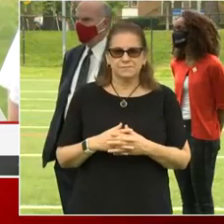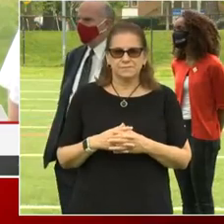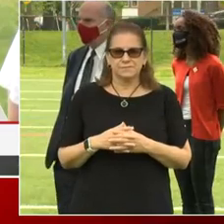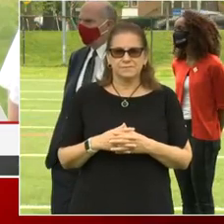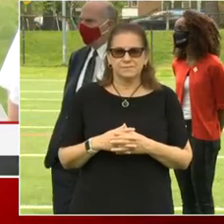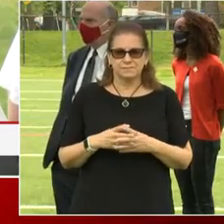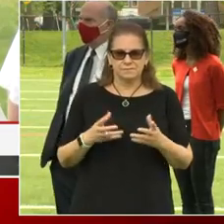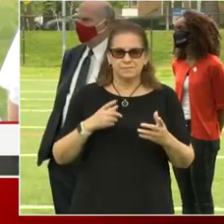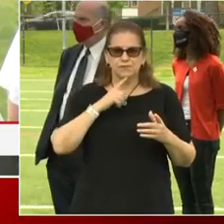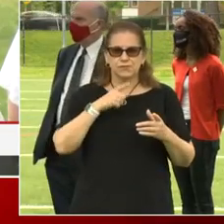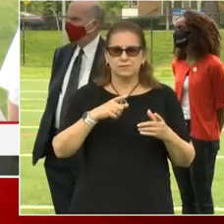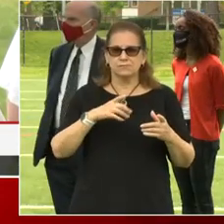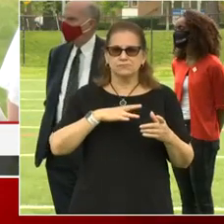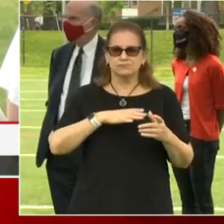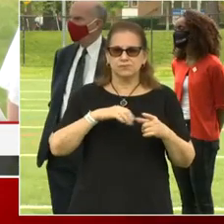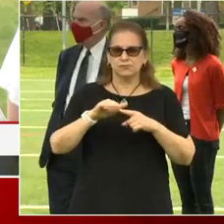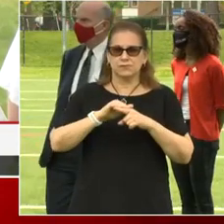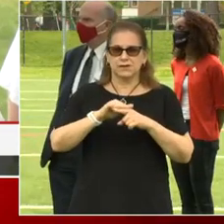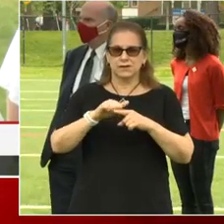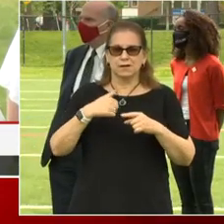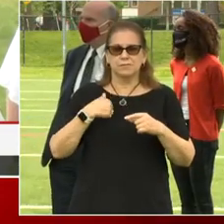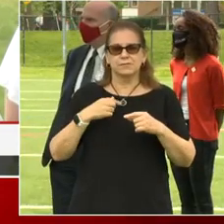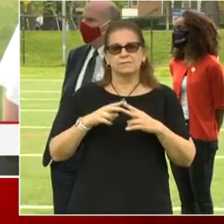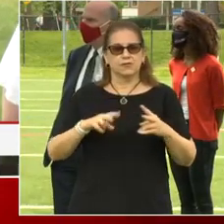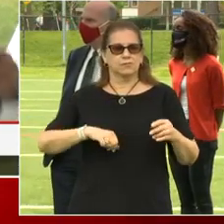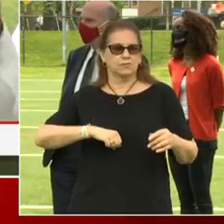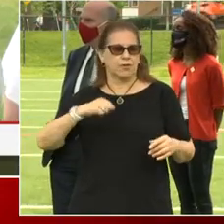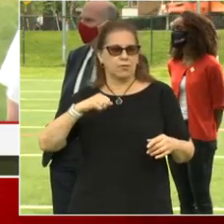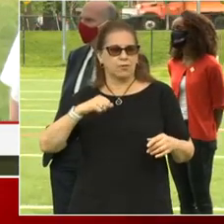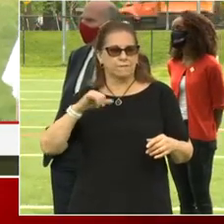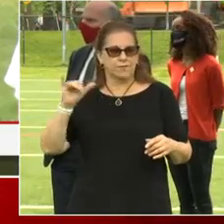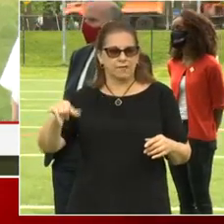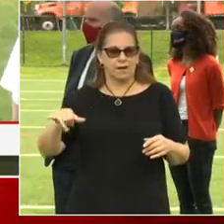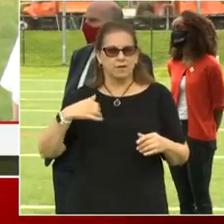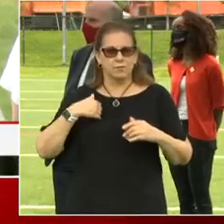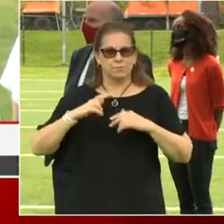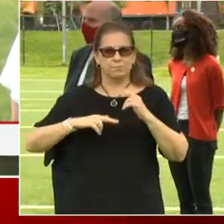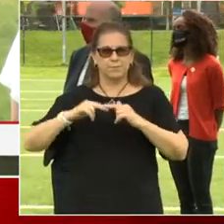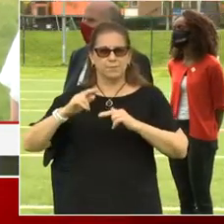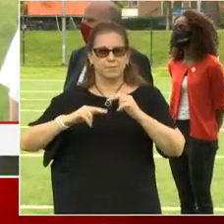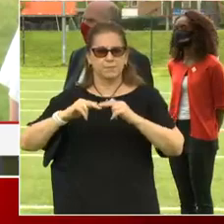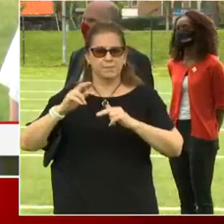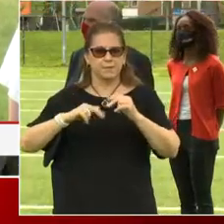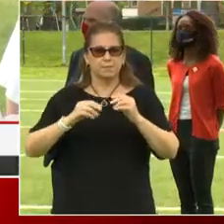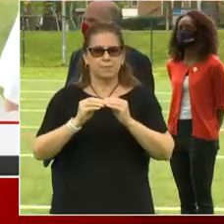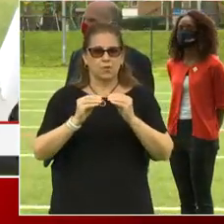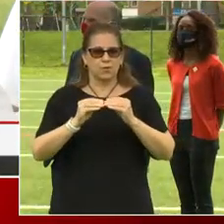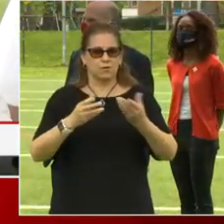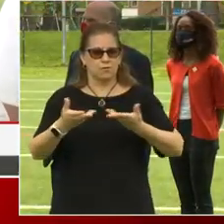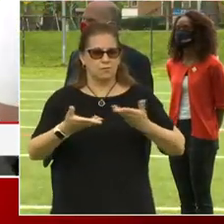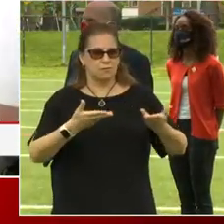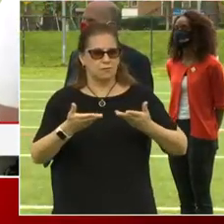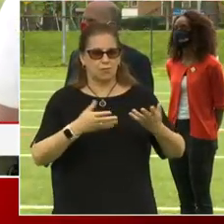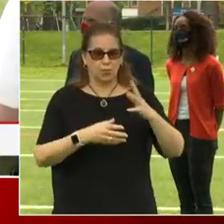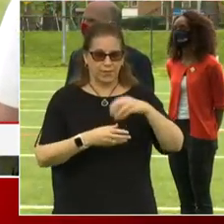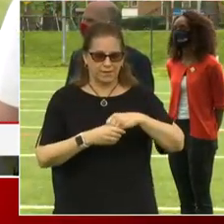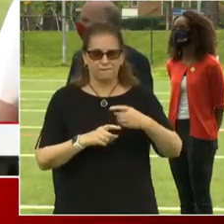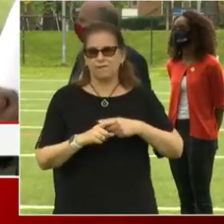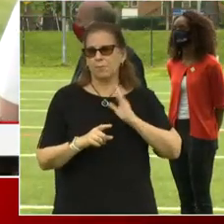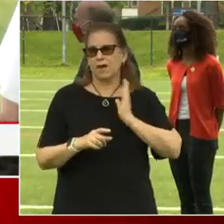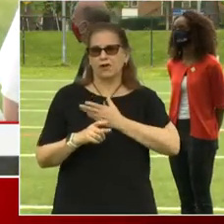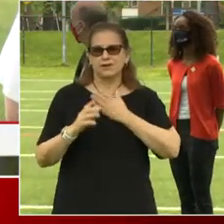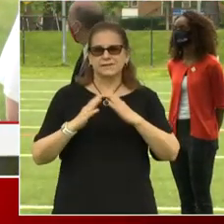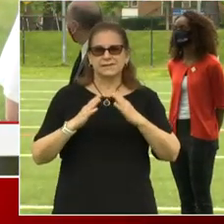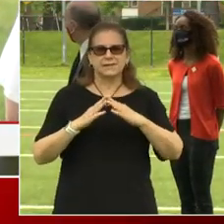the city. So we want to continue to build on that. We want to continue to hire from within our city. I think it's important for